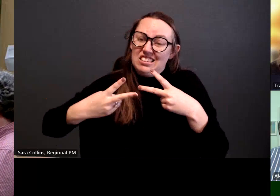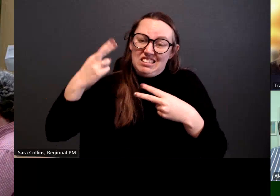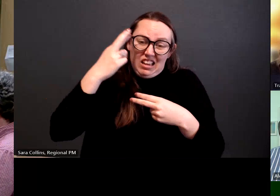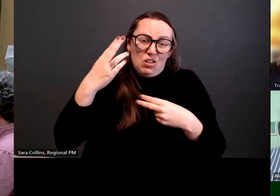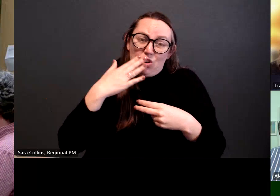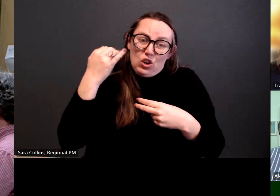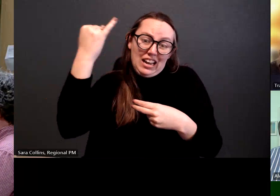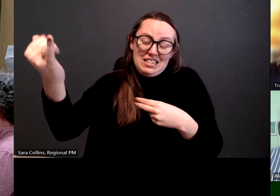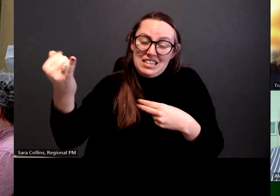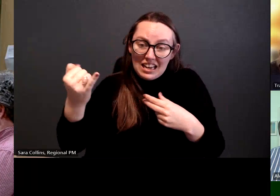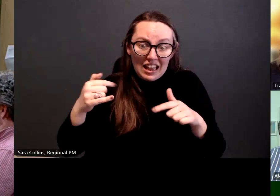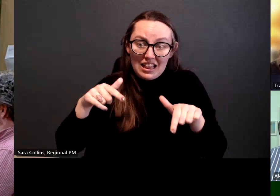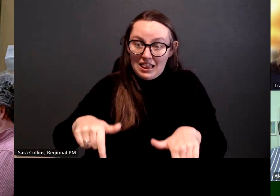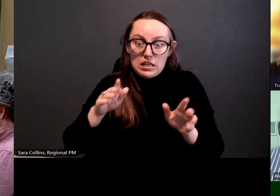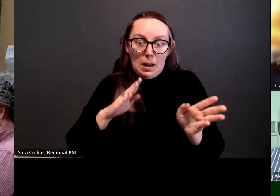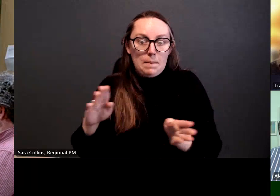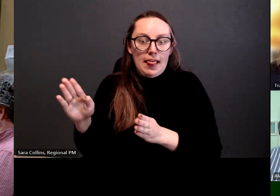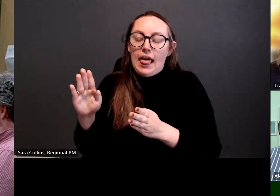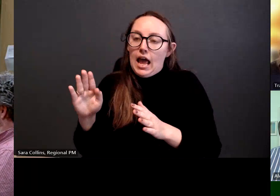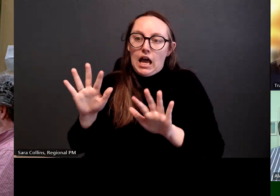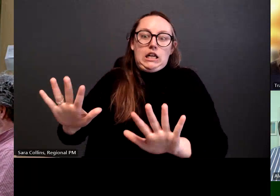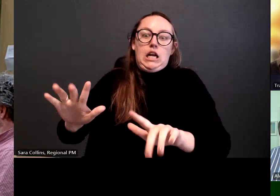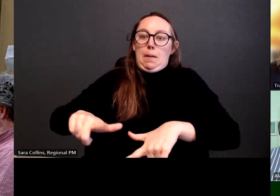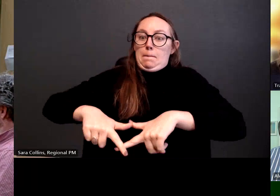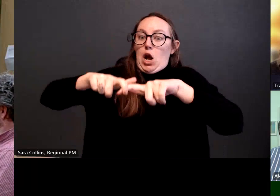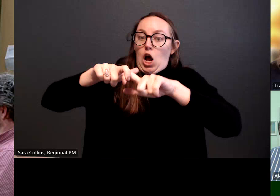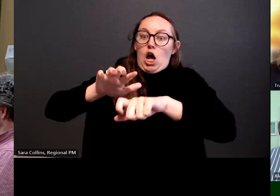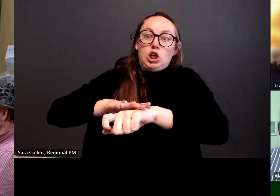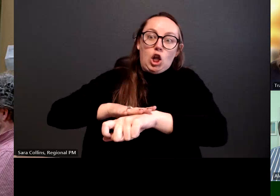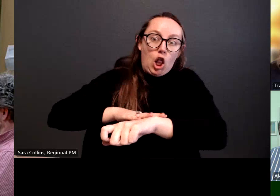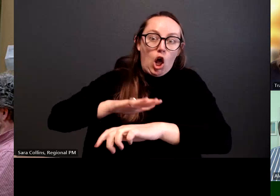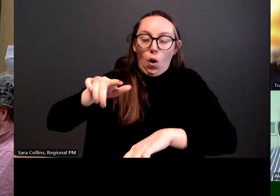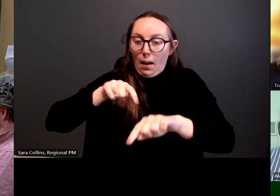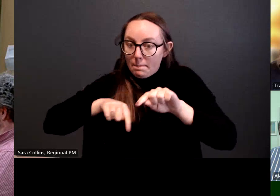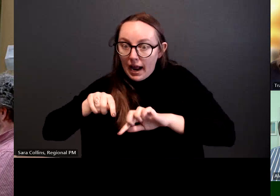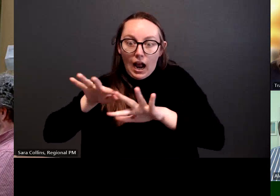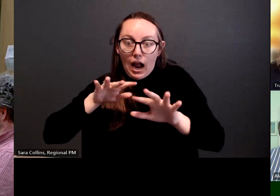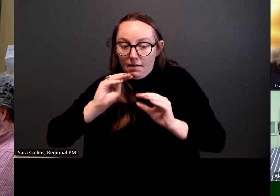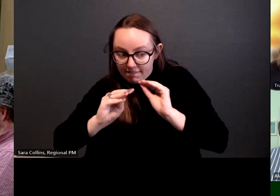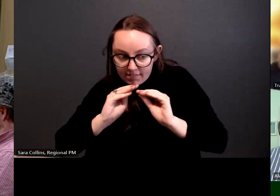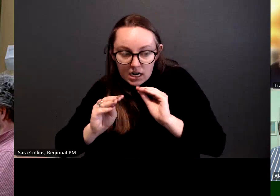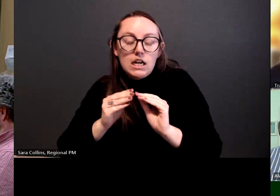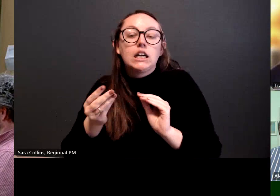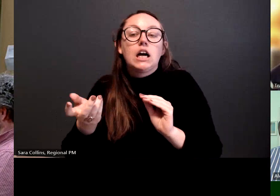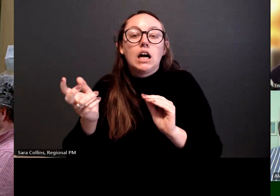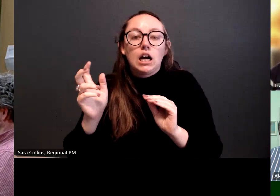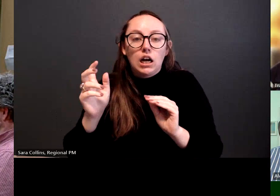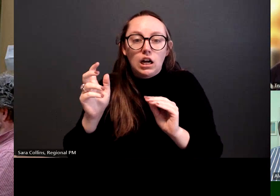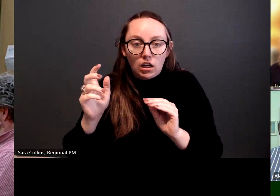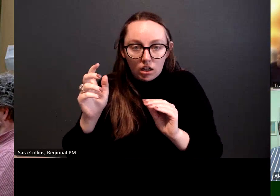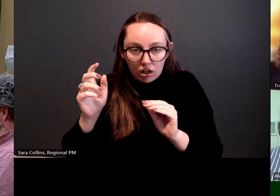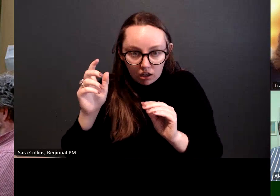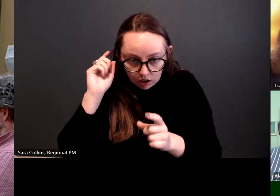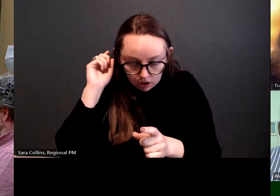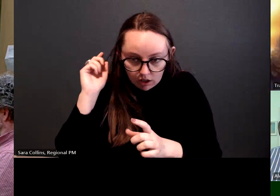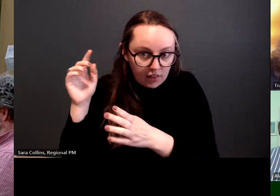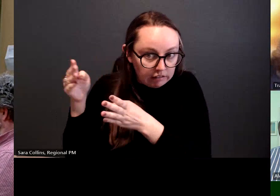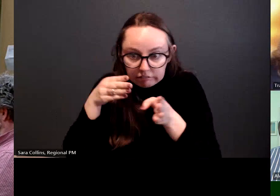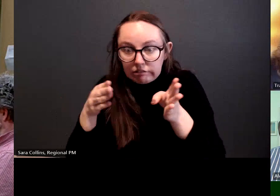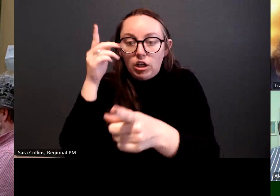rickety train down and get it on the right track. And that's going to be a year-long process.